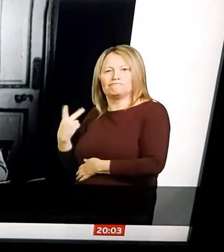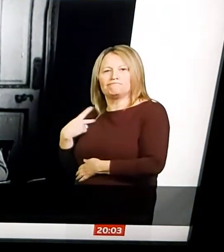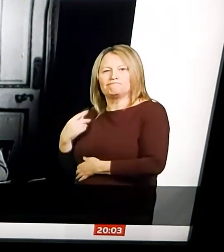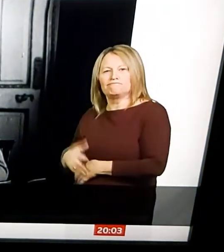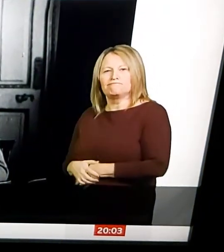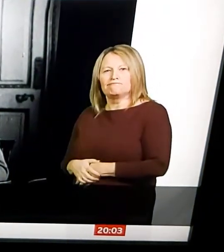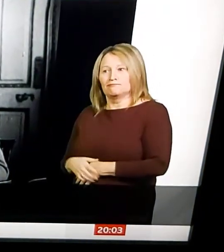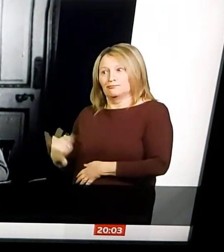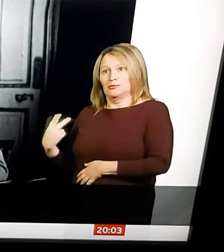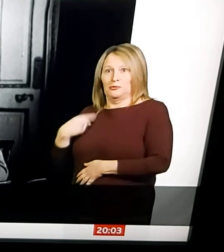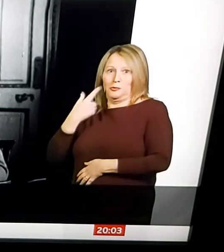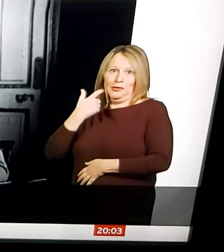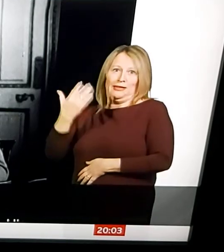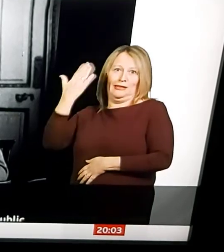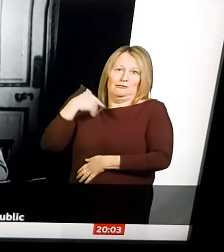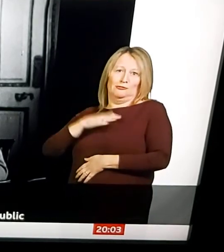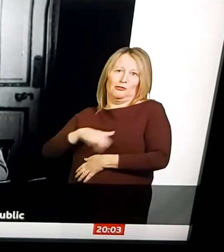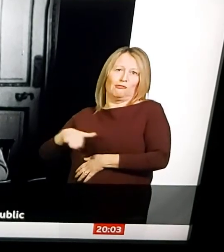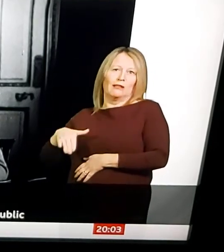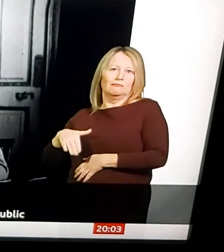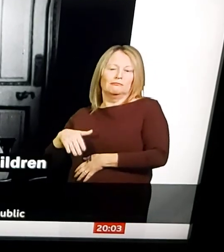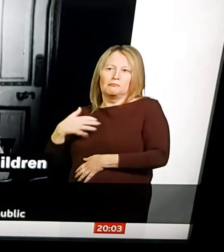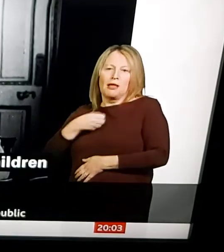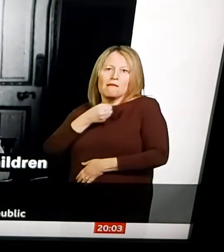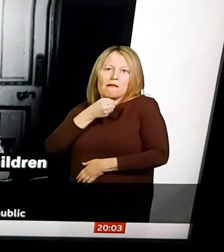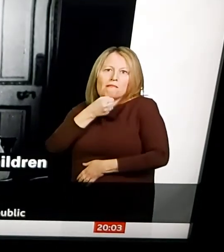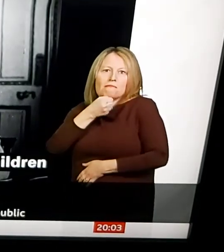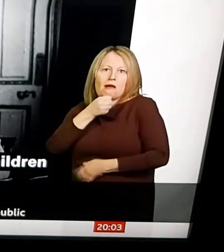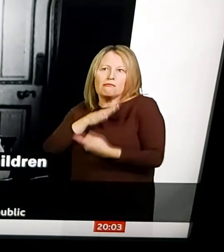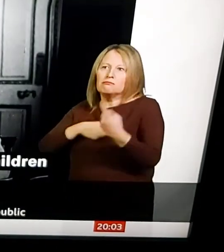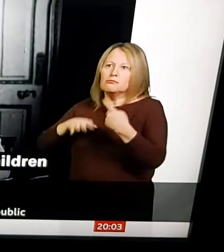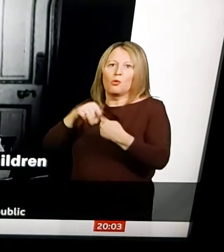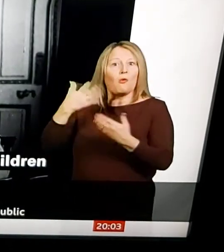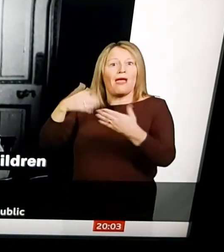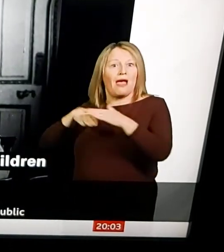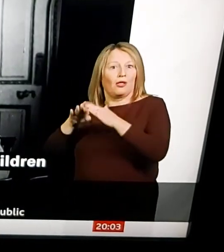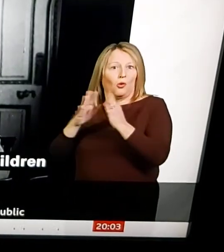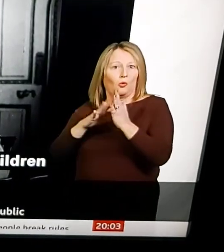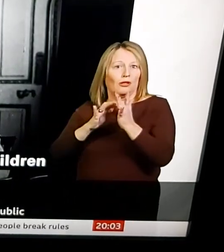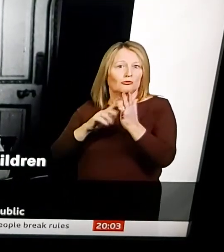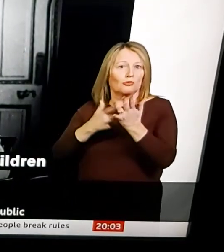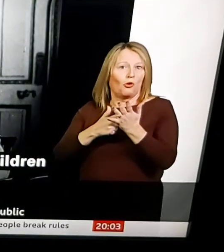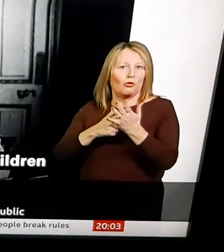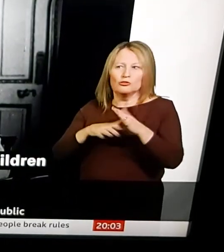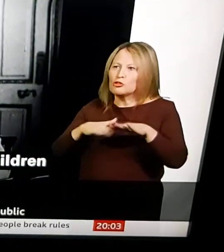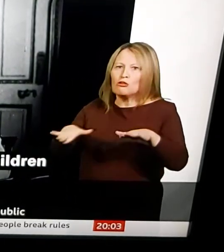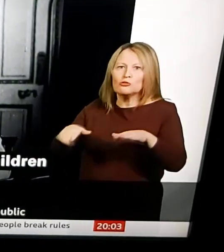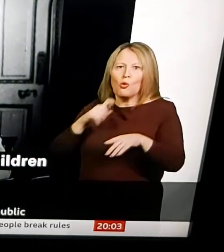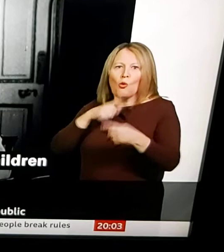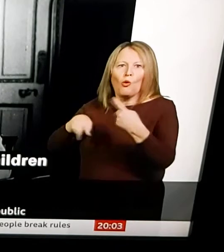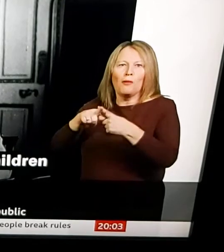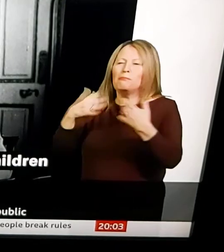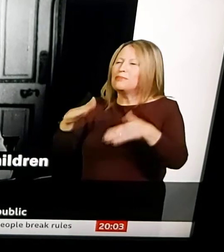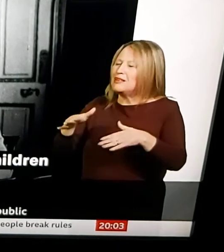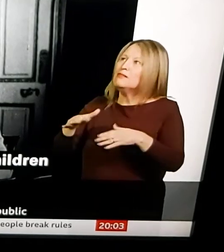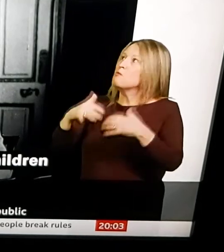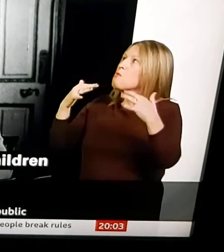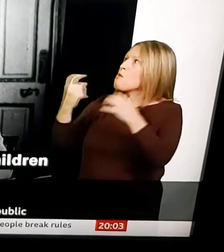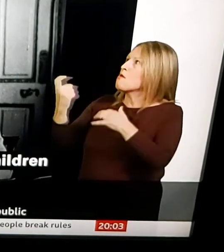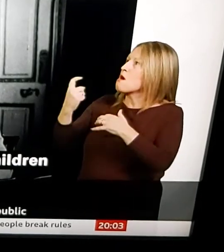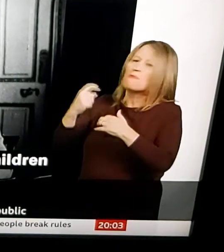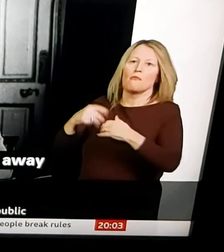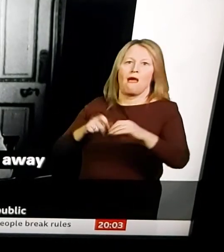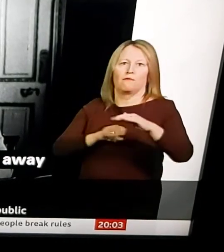We as children spoke from here at Windsor to children who had been evacuated from their homes and sent away for their